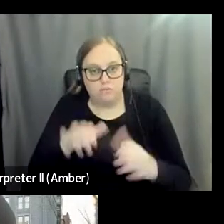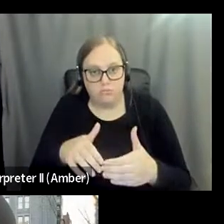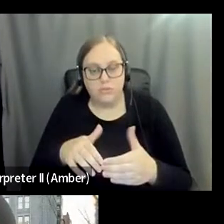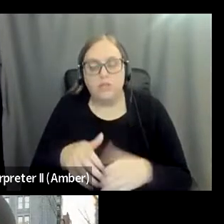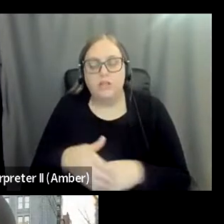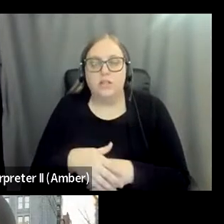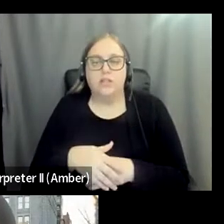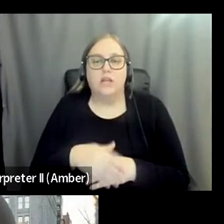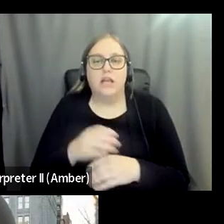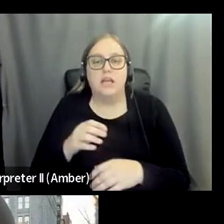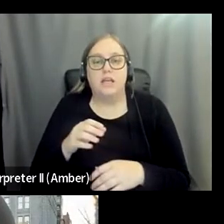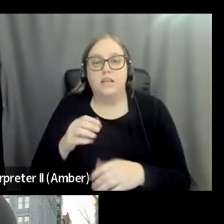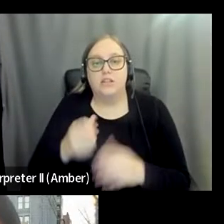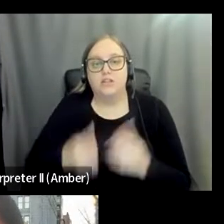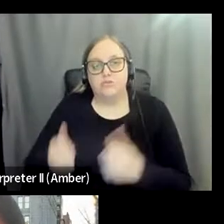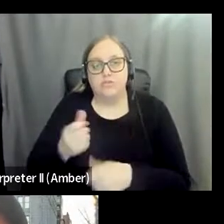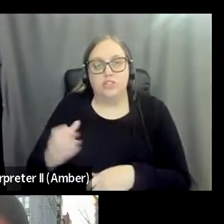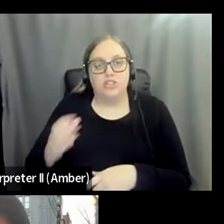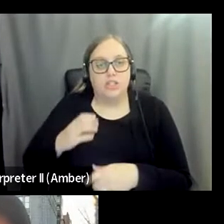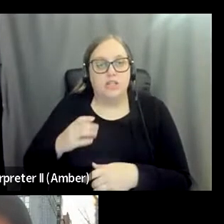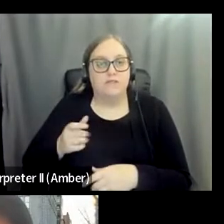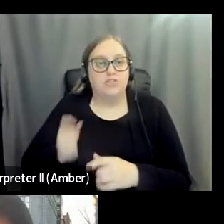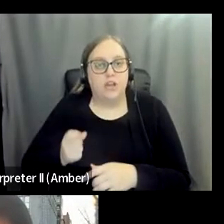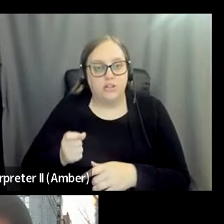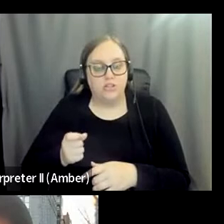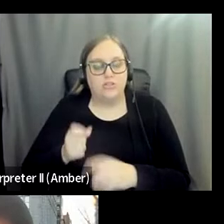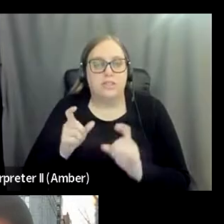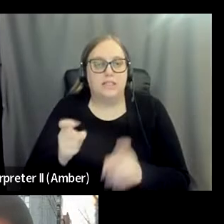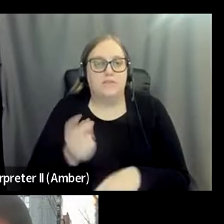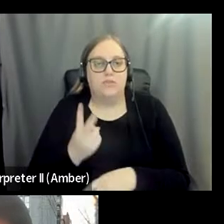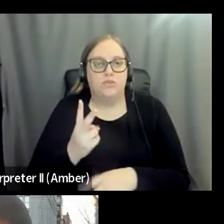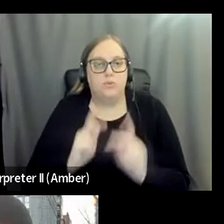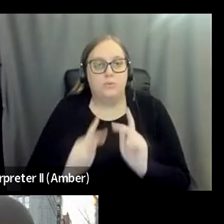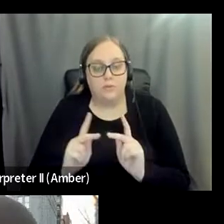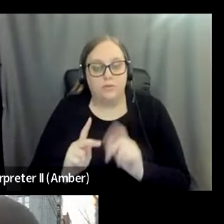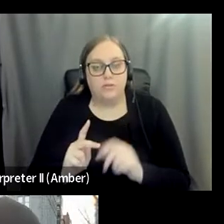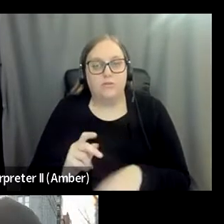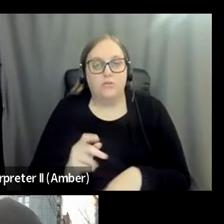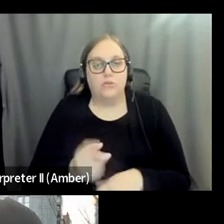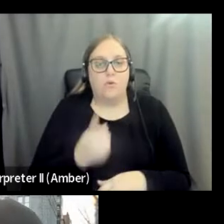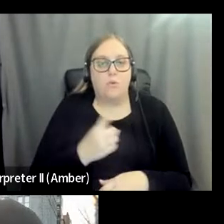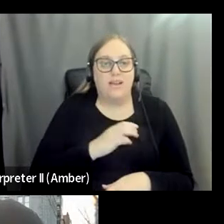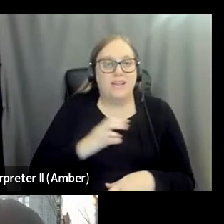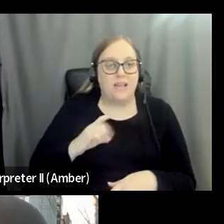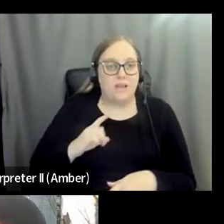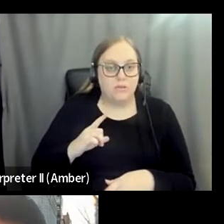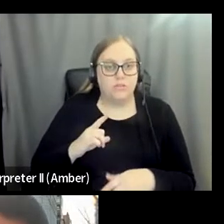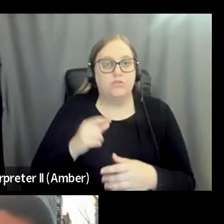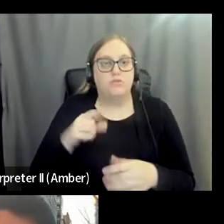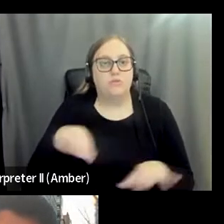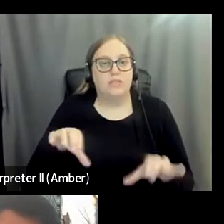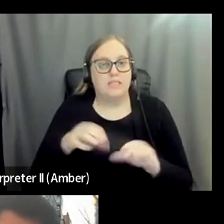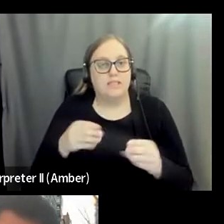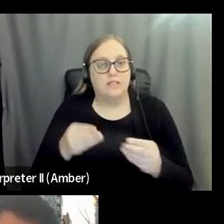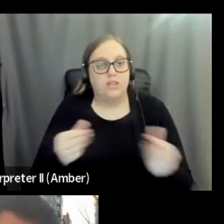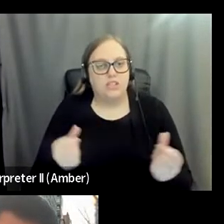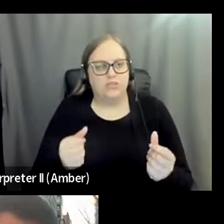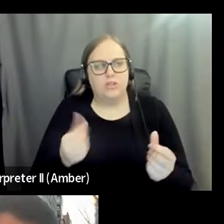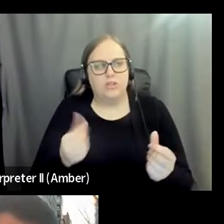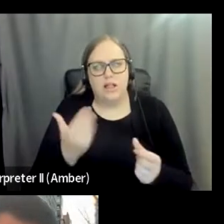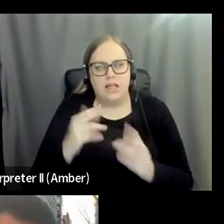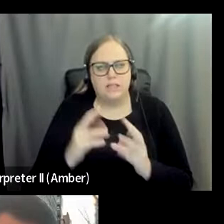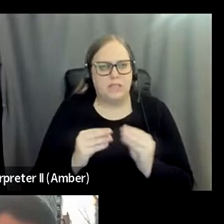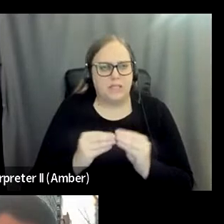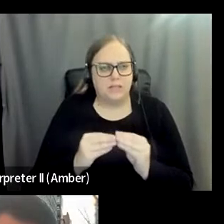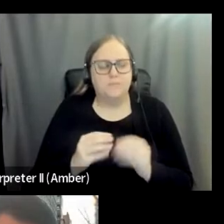Court may appoint 2 members. The council shall designate 1 council member, which we did by resolution, I think at our last